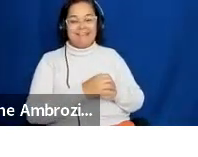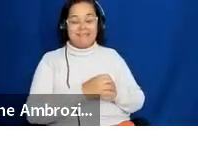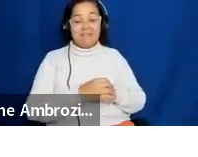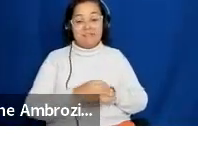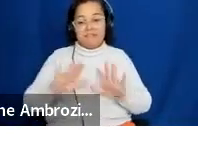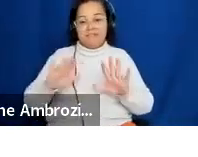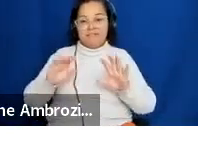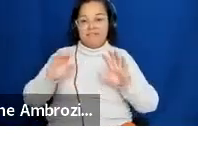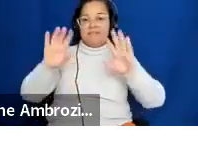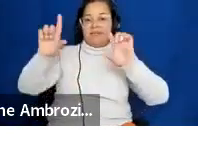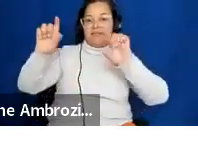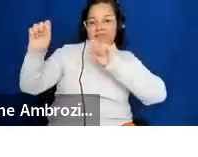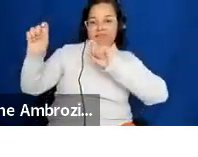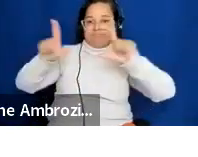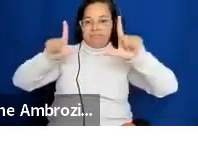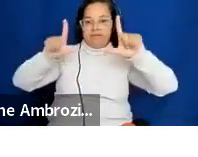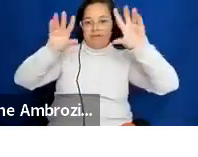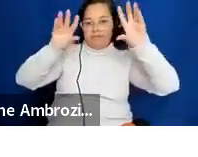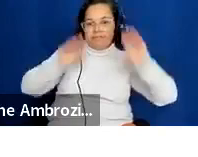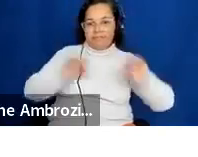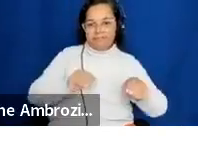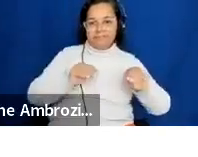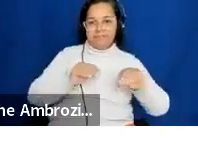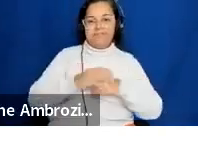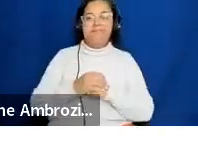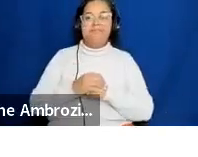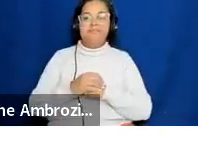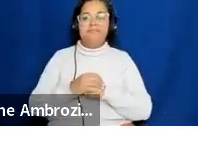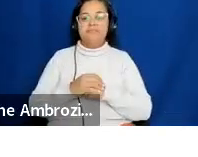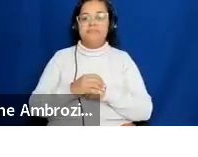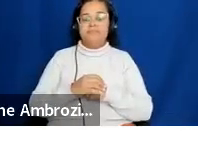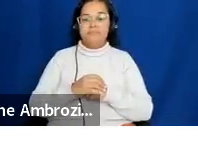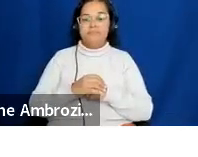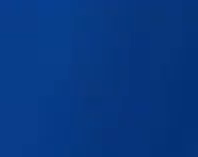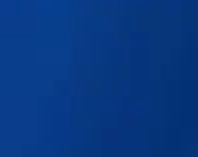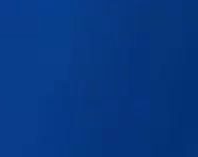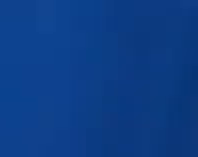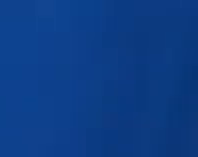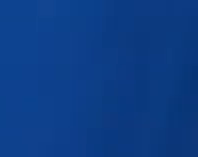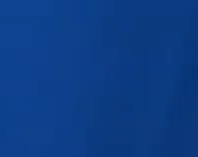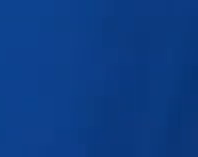Vivi, could you see the questions?